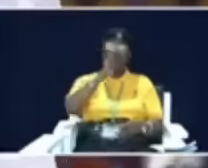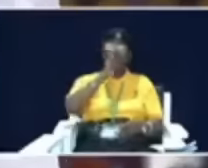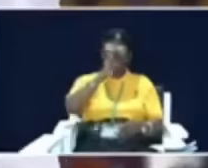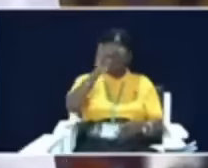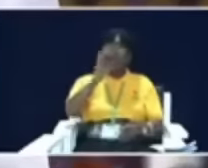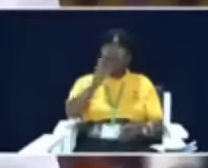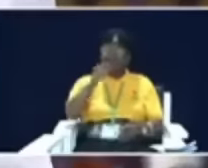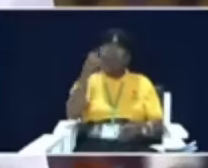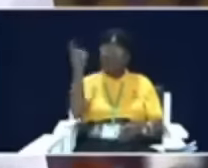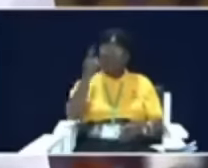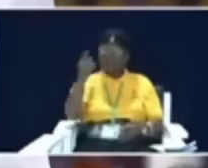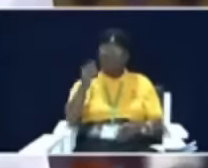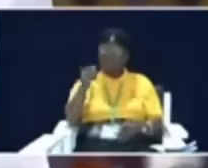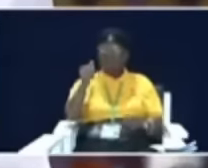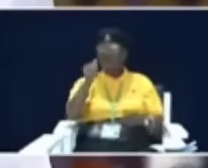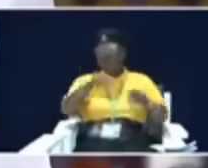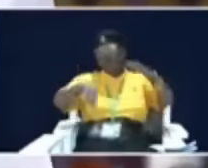tribute.